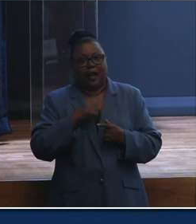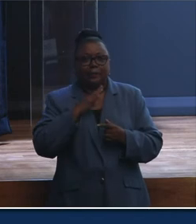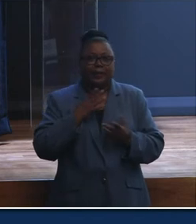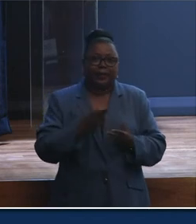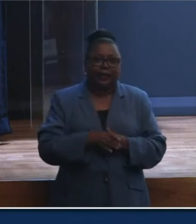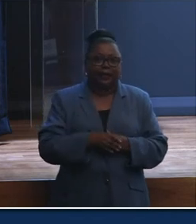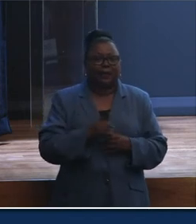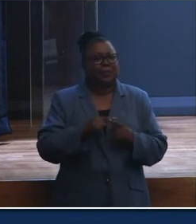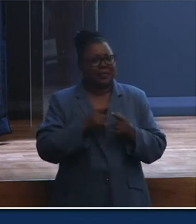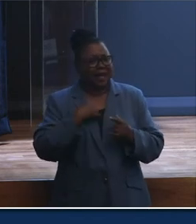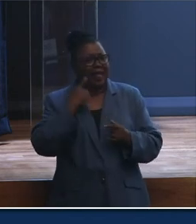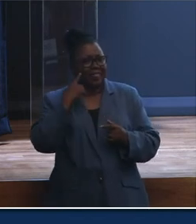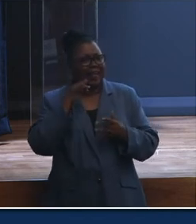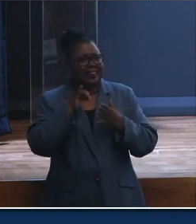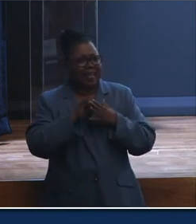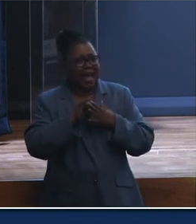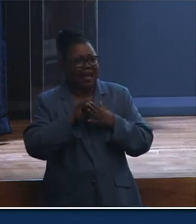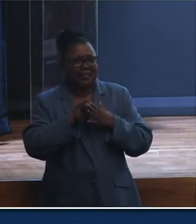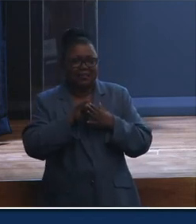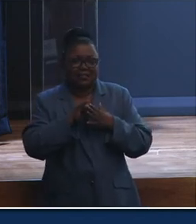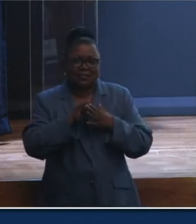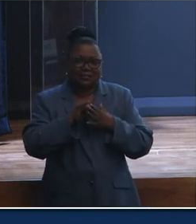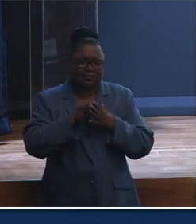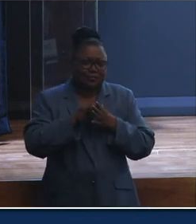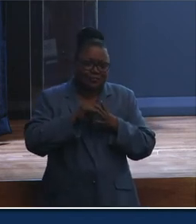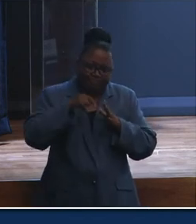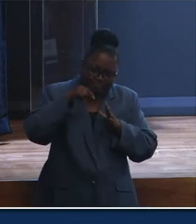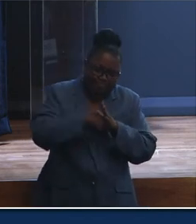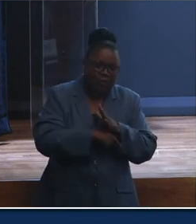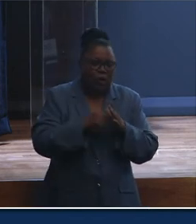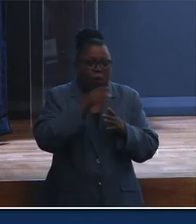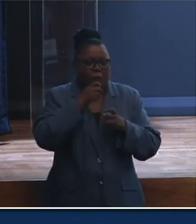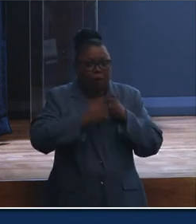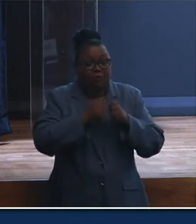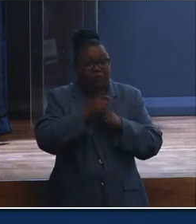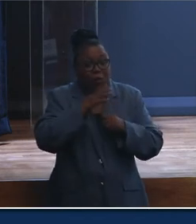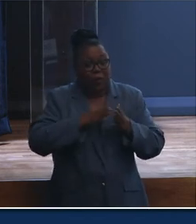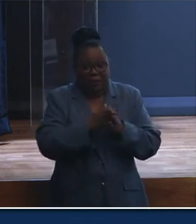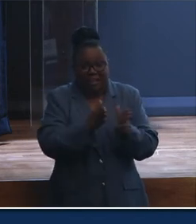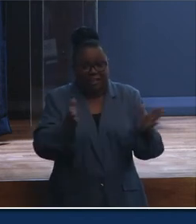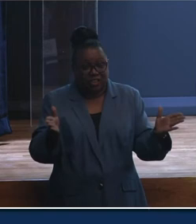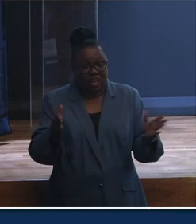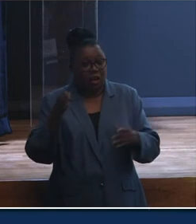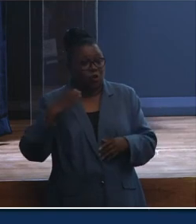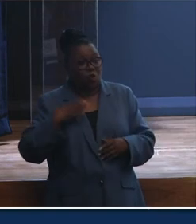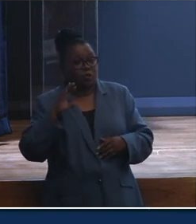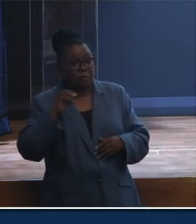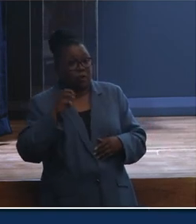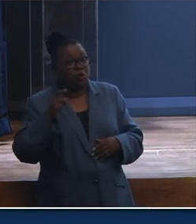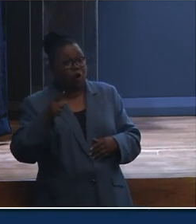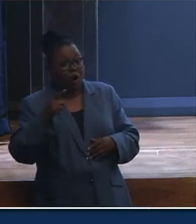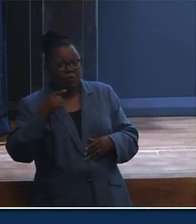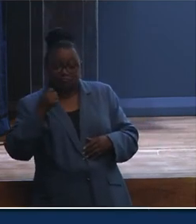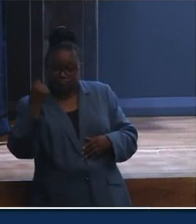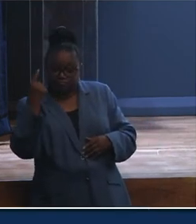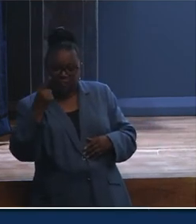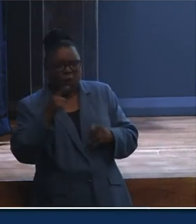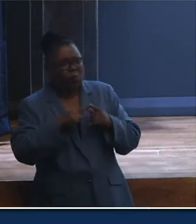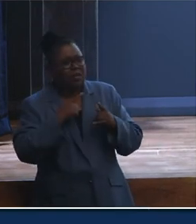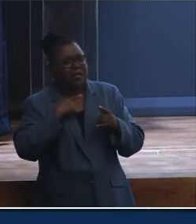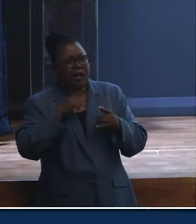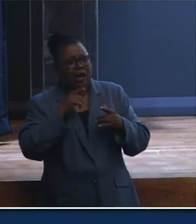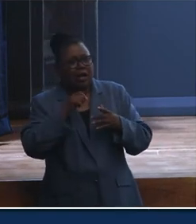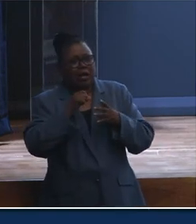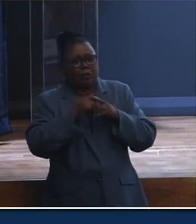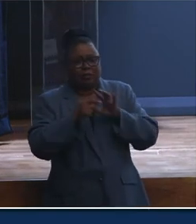here? Because I think that's a pervasive problem for women in general. Coach McGraw, I think, really hit the nail on the head. We are